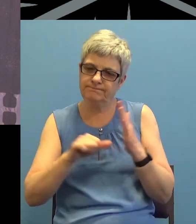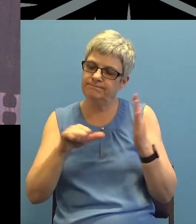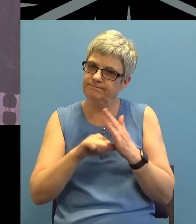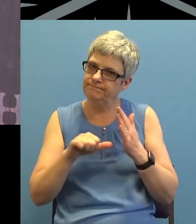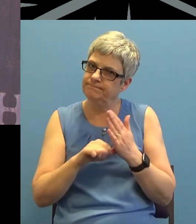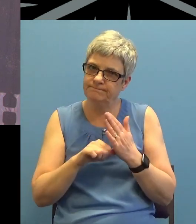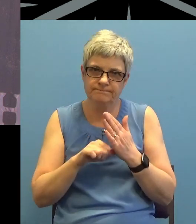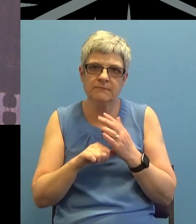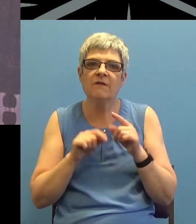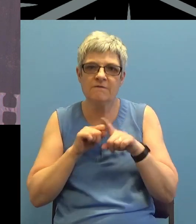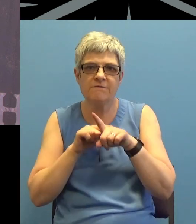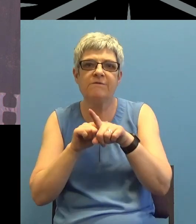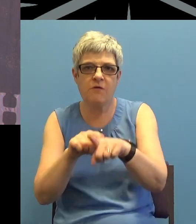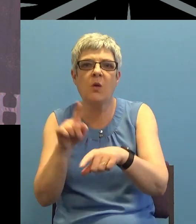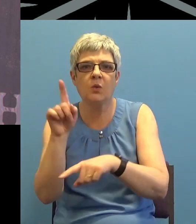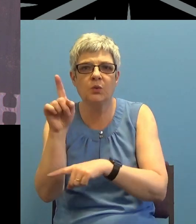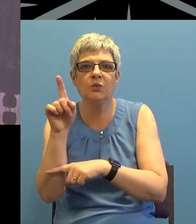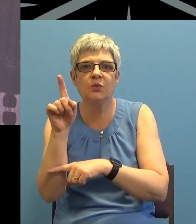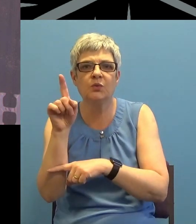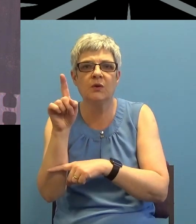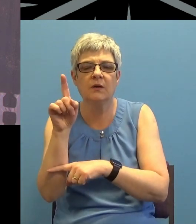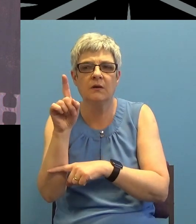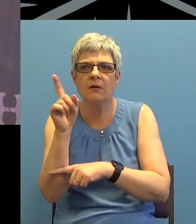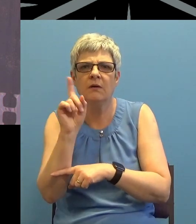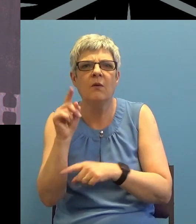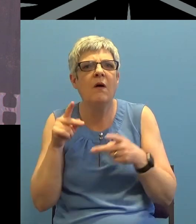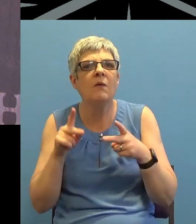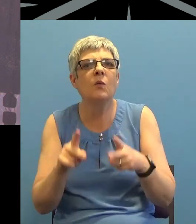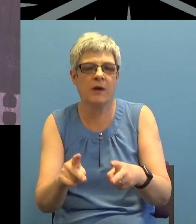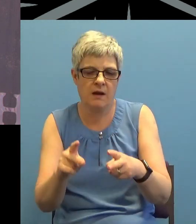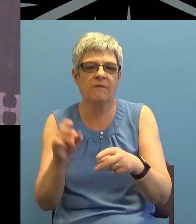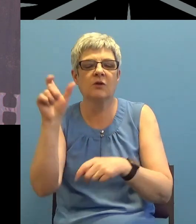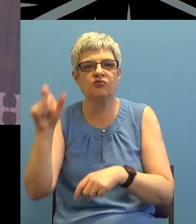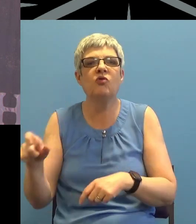how hard it is to follow you in the way of the cross.